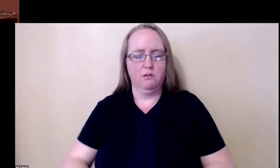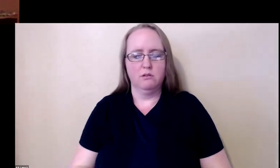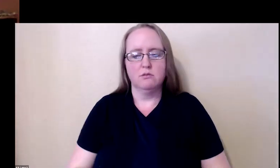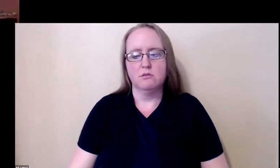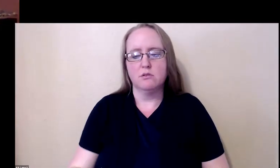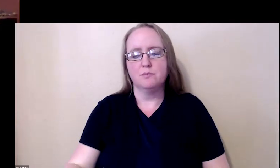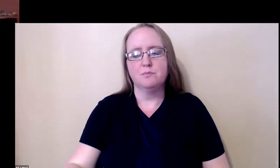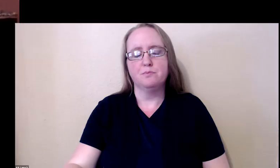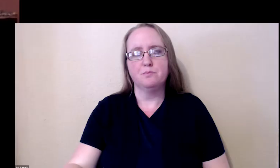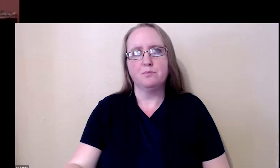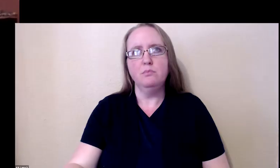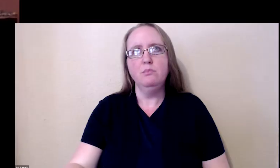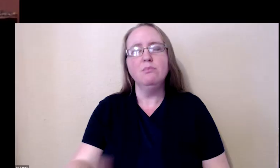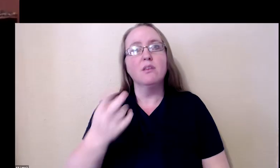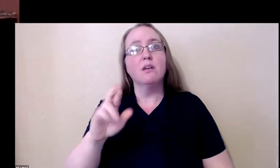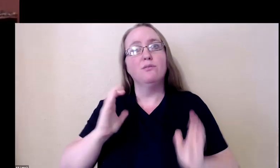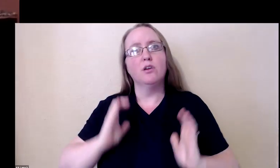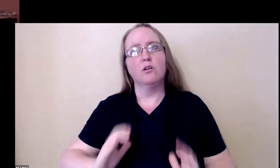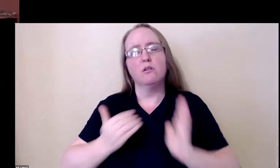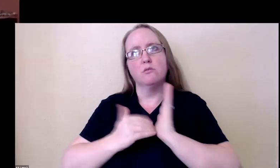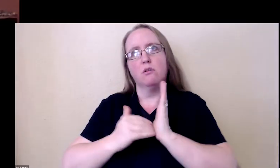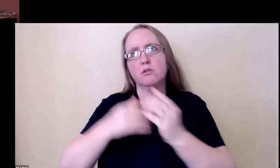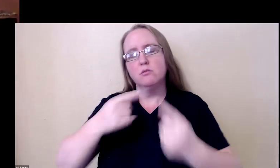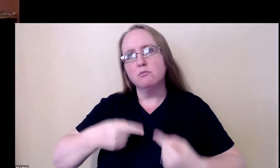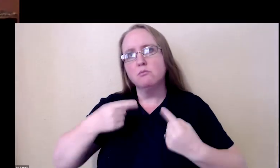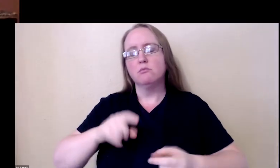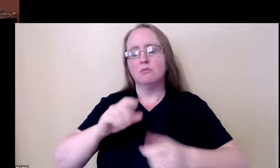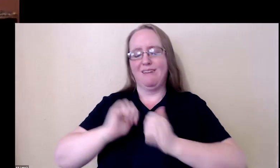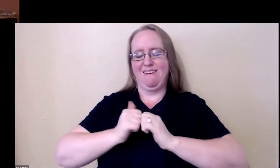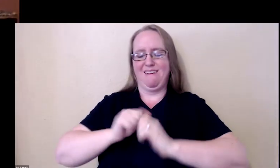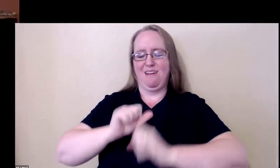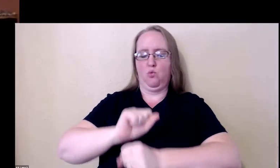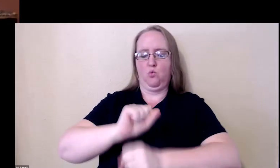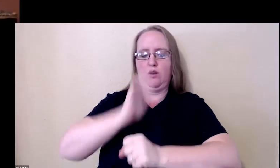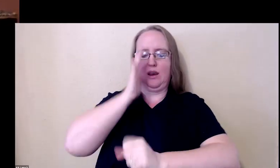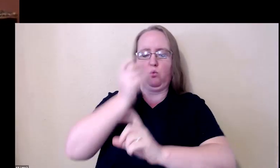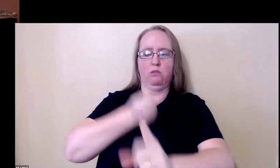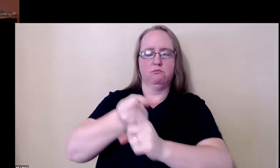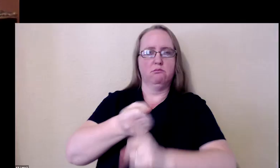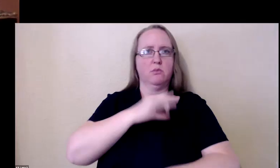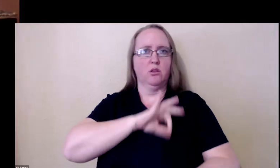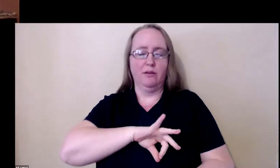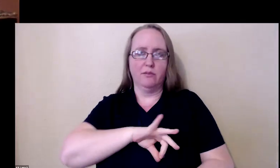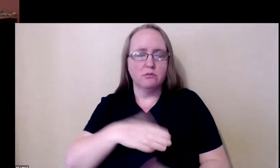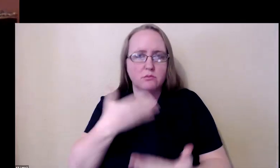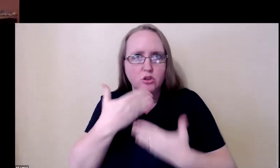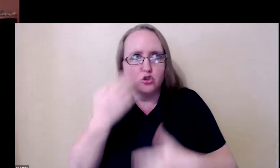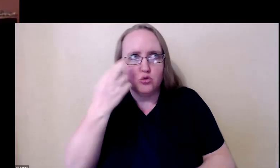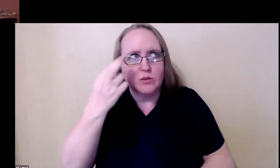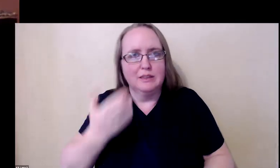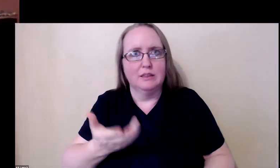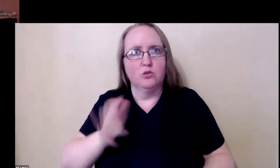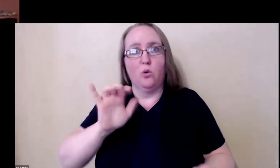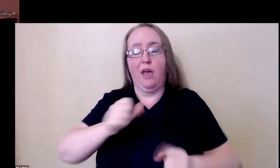VR clients often struggle to understand how working is going to impact their benefits for very good reason. And so this is a huge